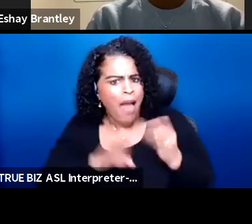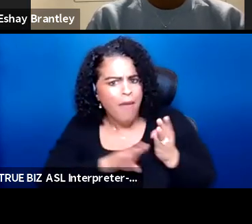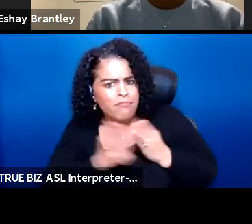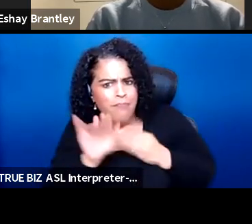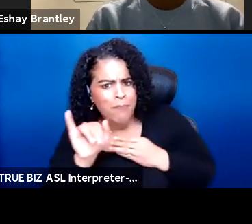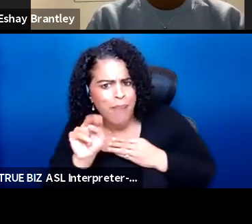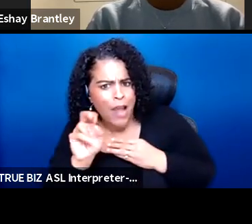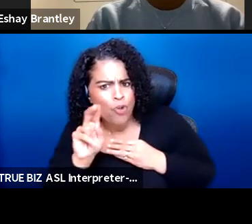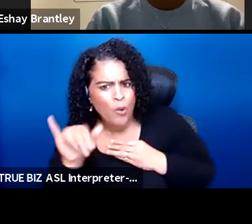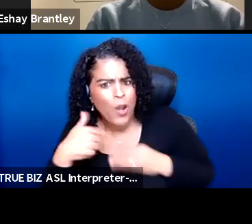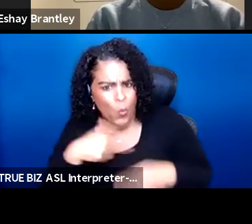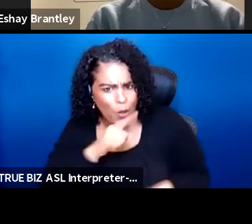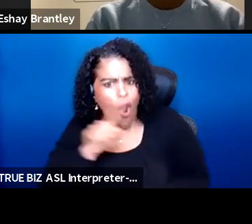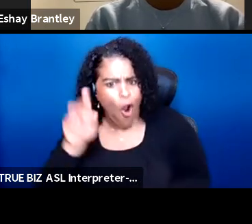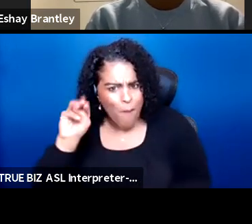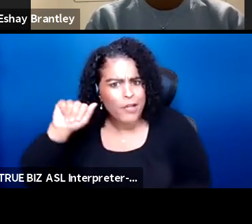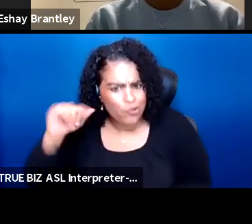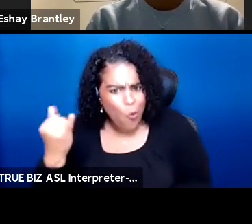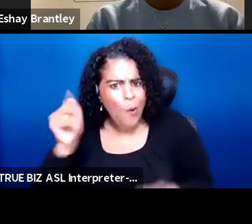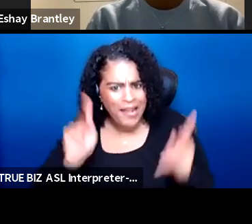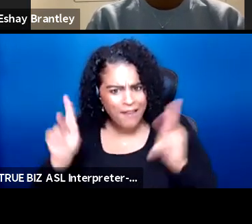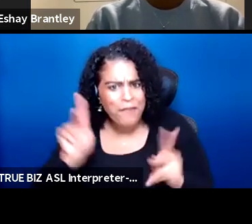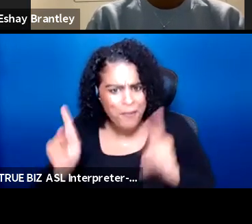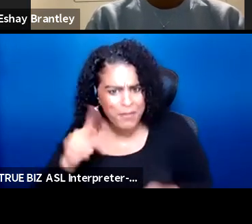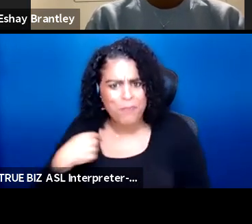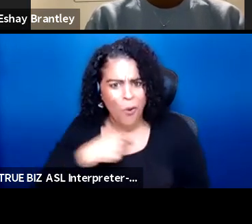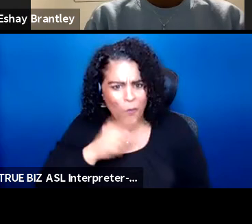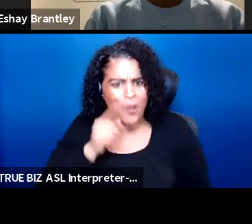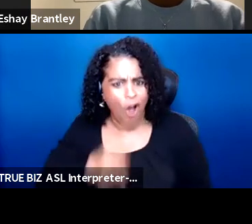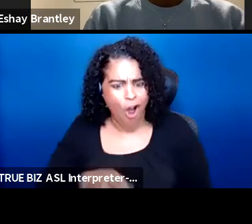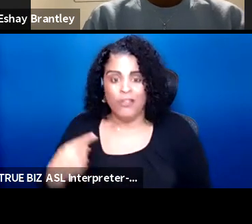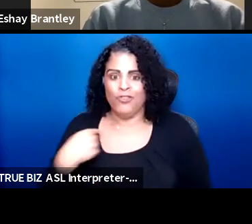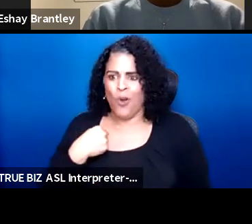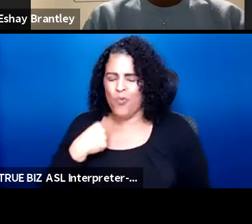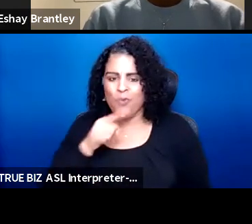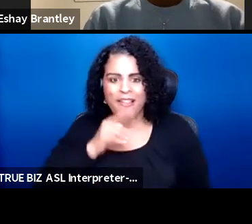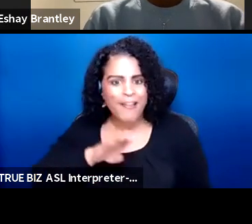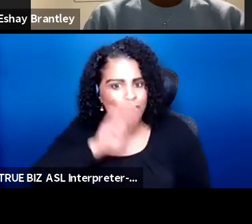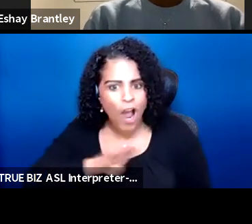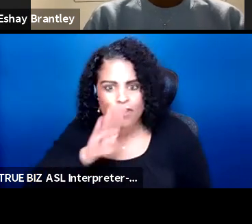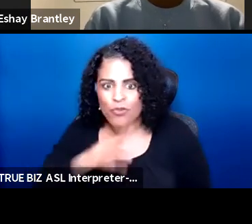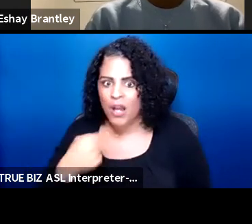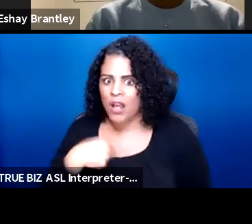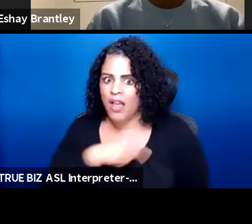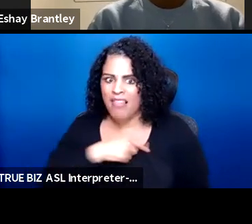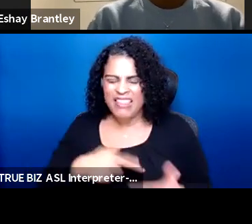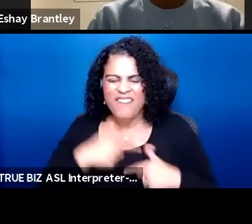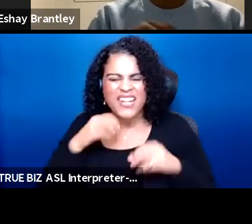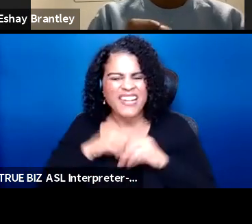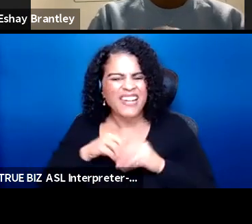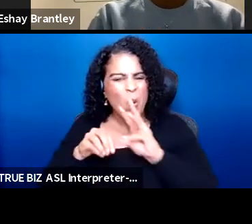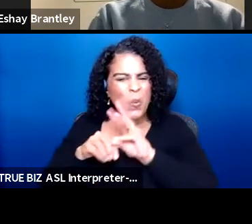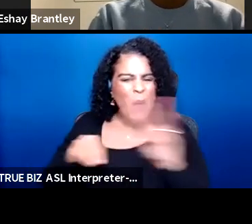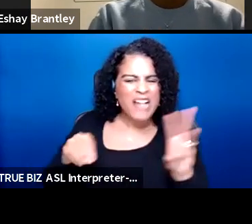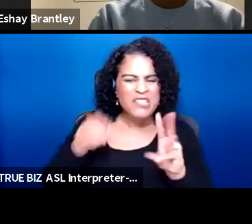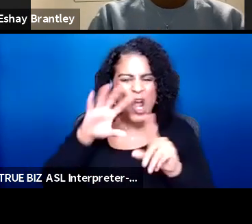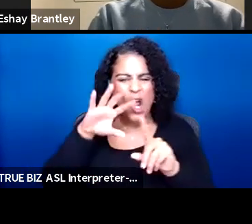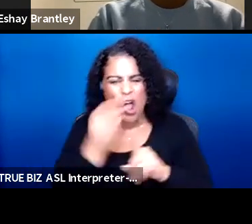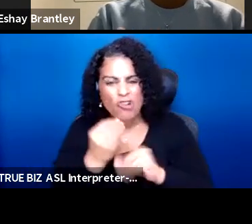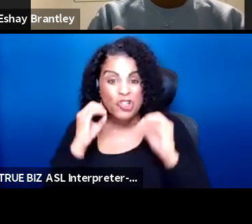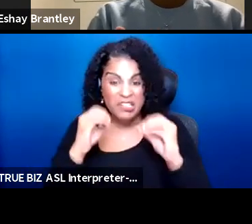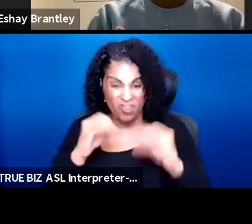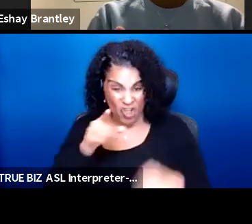Like, we are the majority of the people in the world. And so it's so frustrating to live in a Western culture that teaches you that